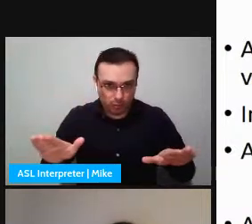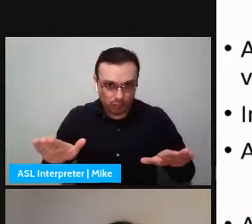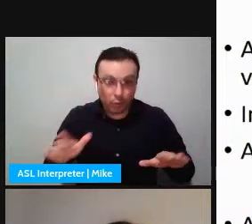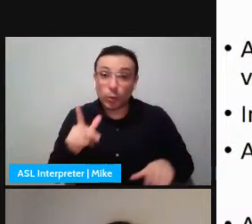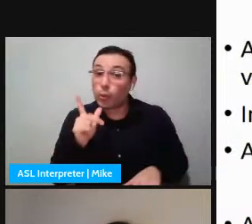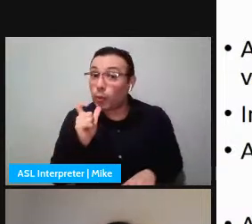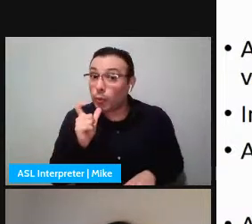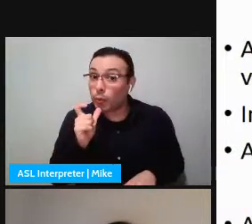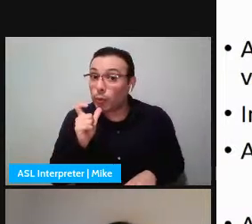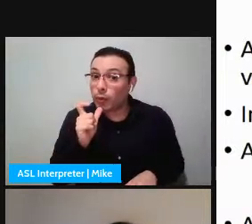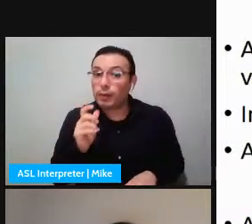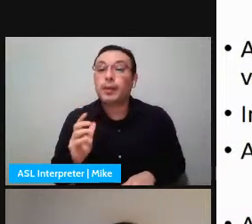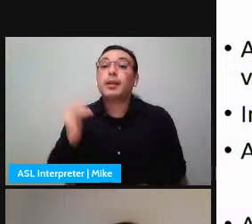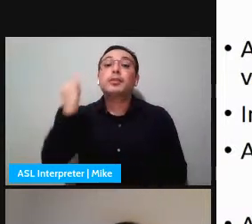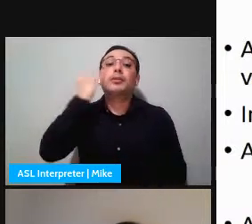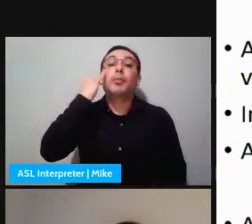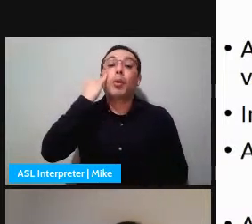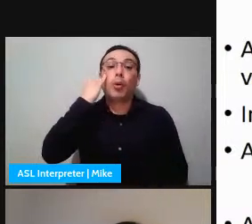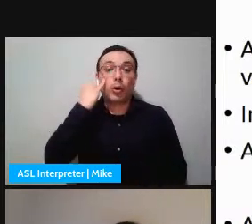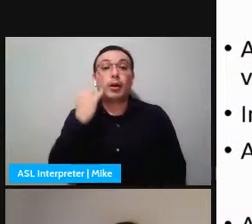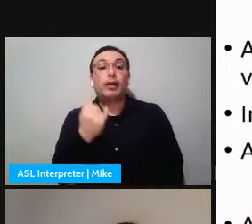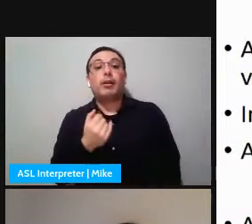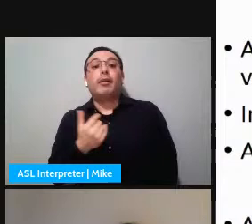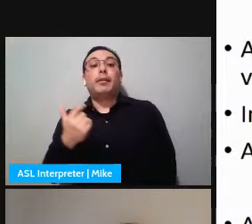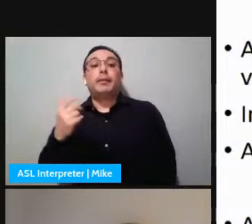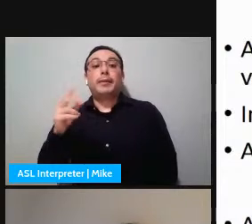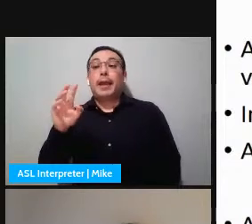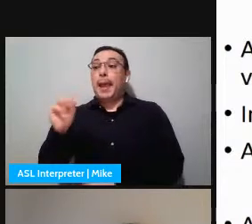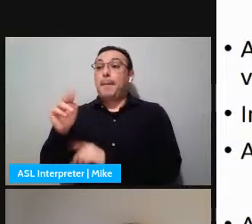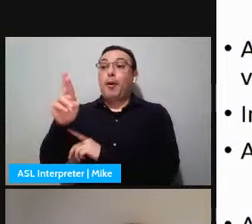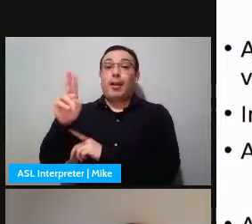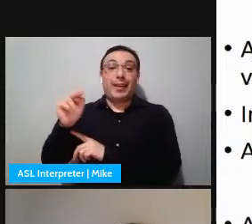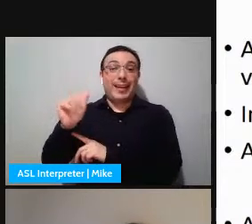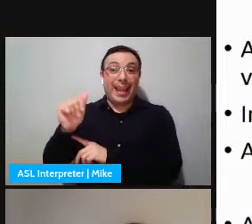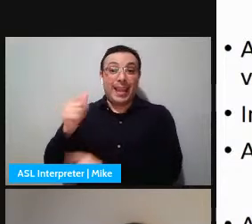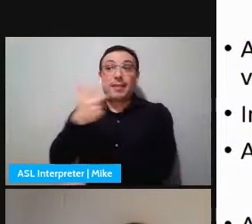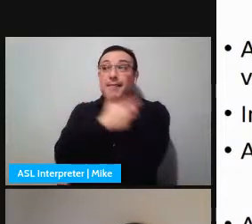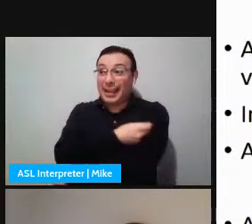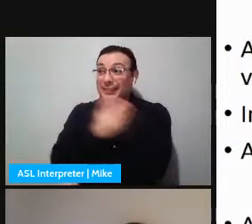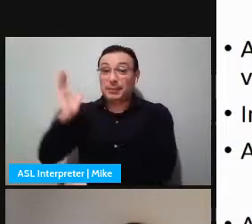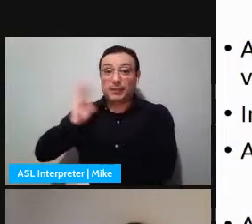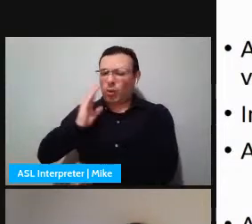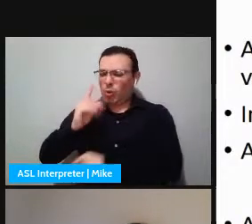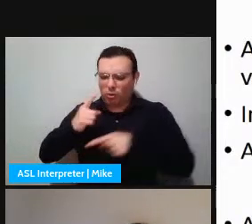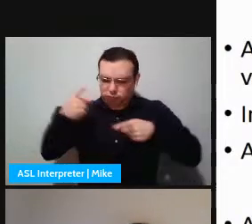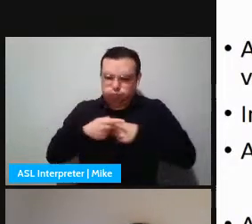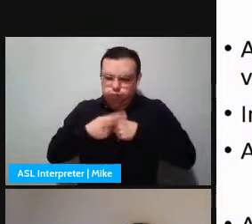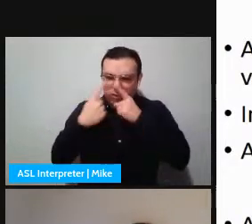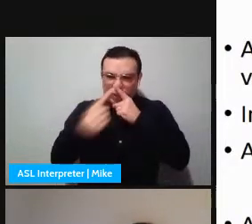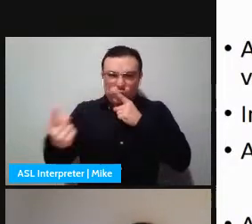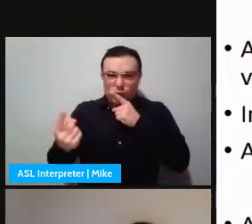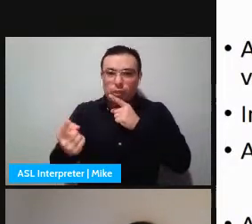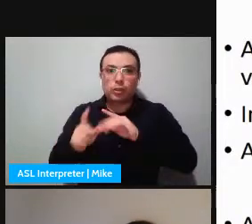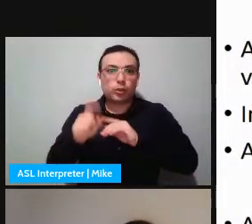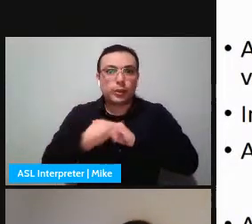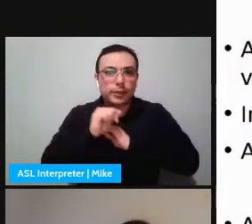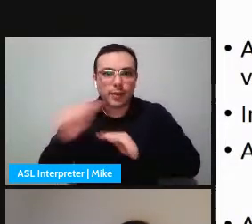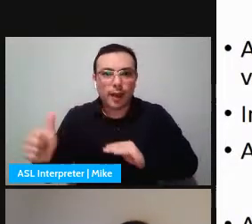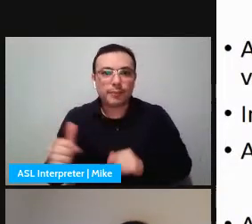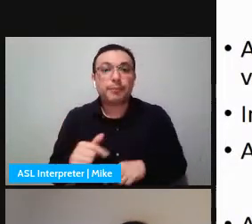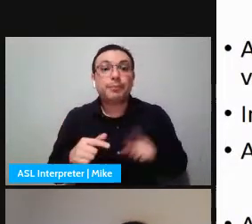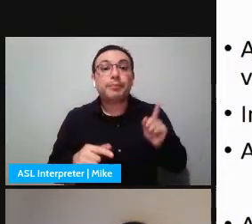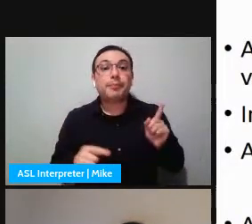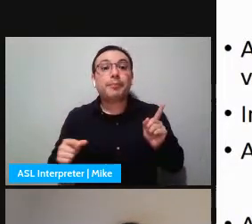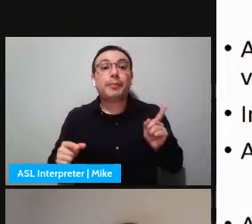reaction after any previous dose of an mRNA vaccine, if you have an allergic reaction to